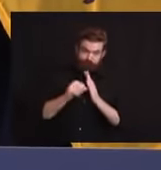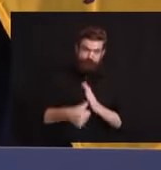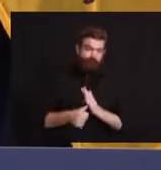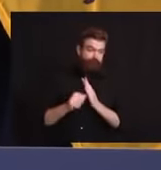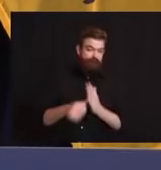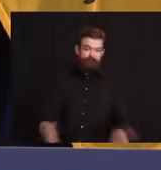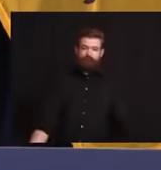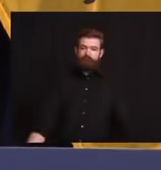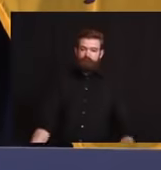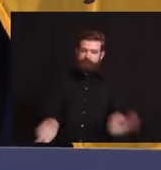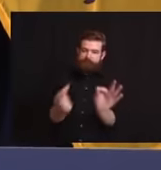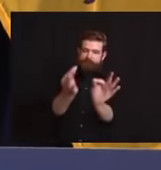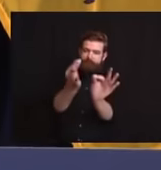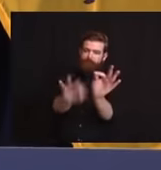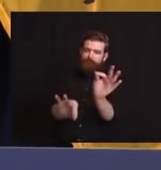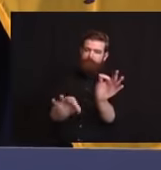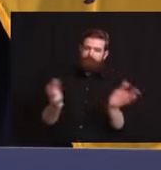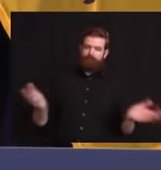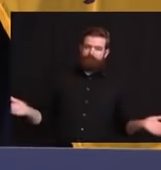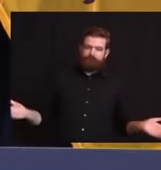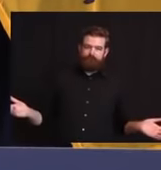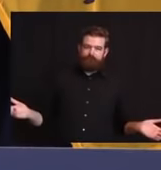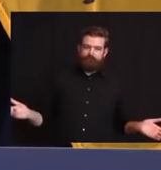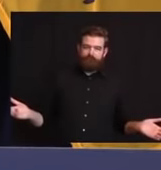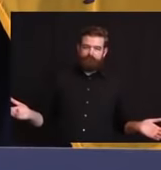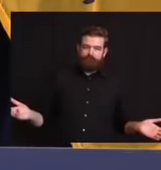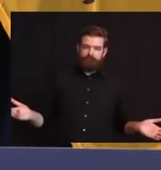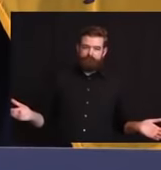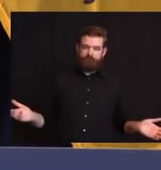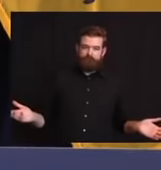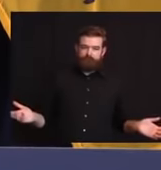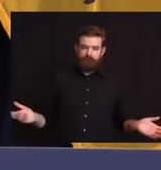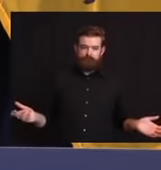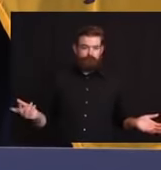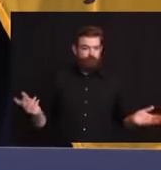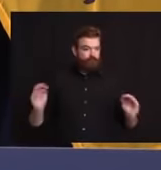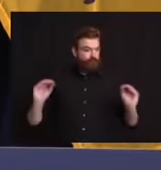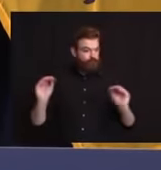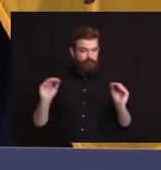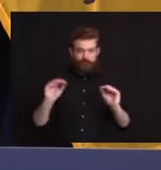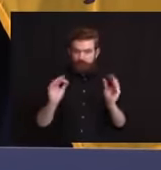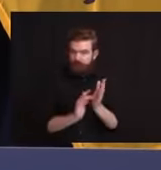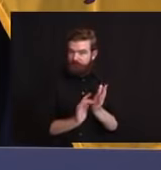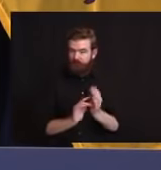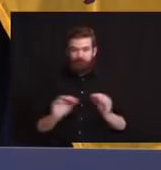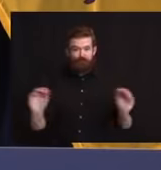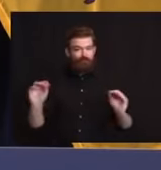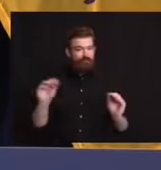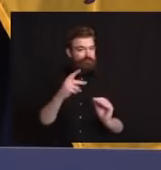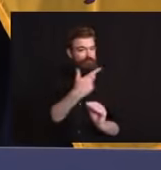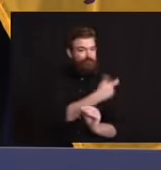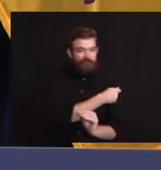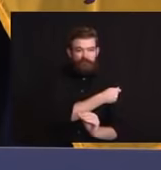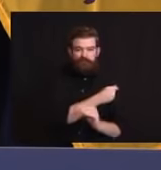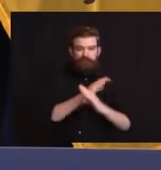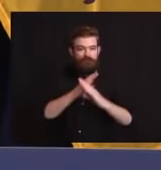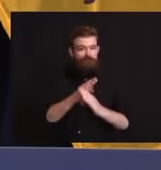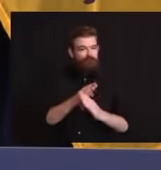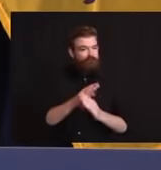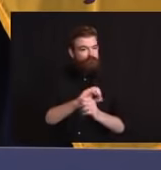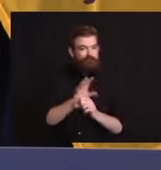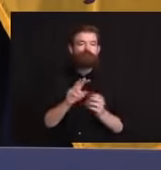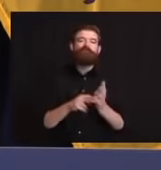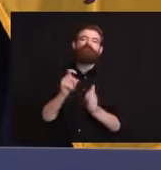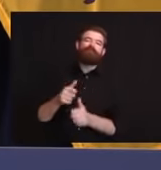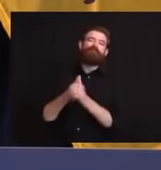don't have therapeutics. We don't have a vaccine. So what we're left with is a very basic but effective set of parameters that if we